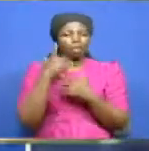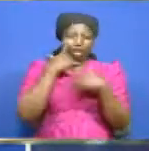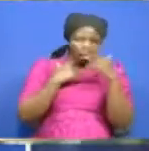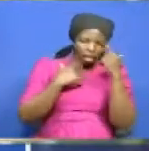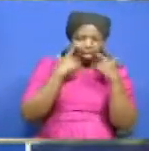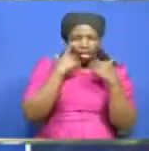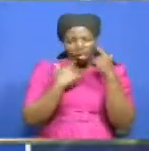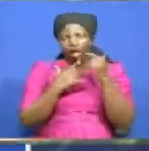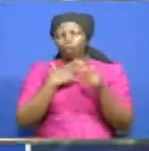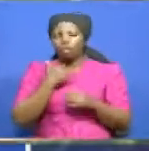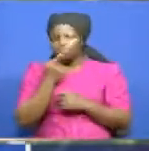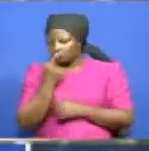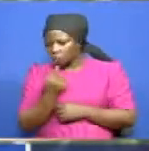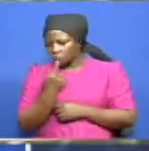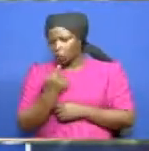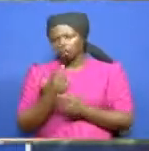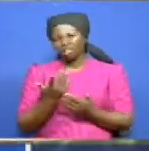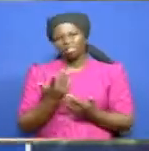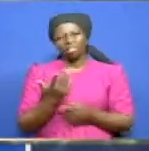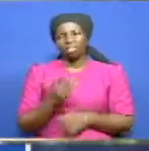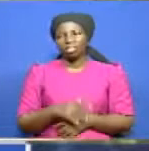maziwa.